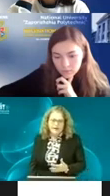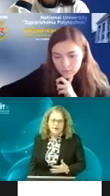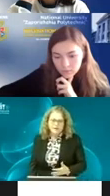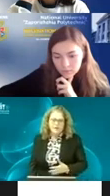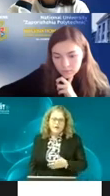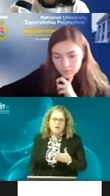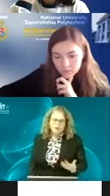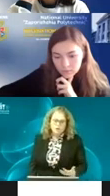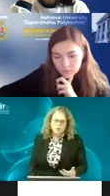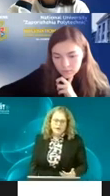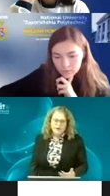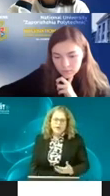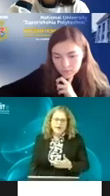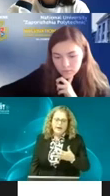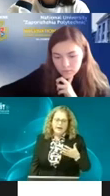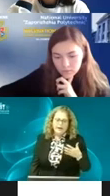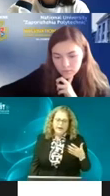the adults or children,